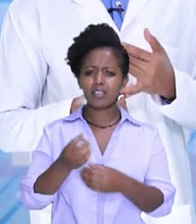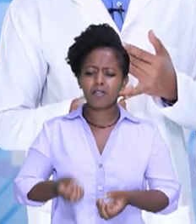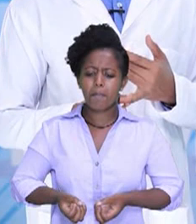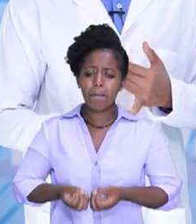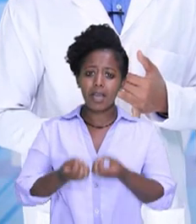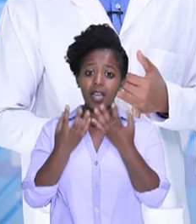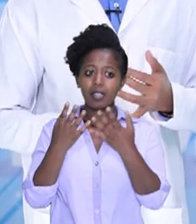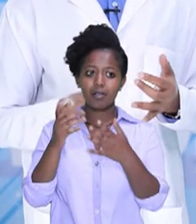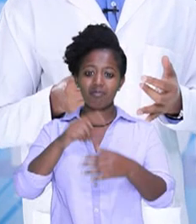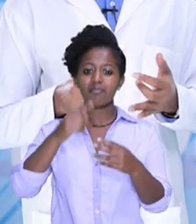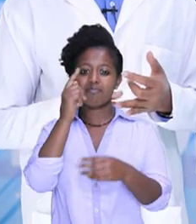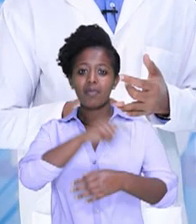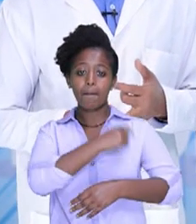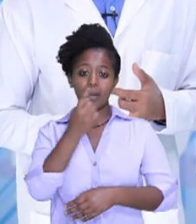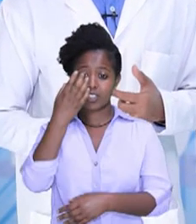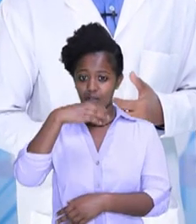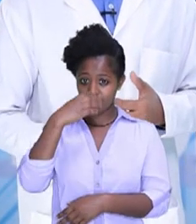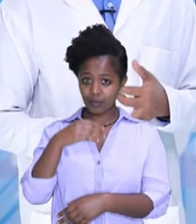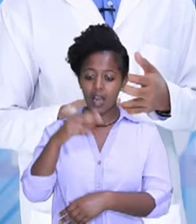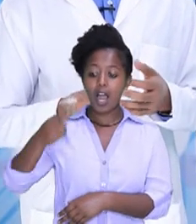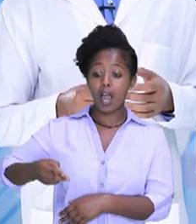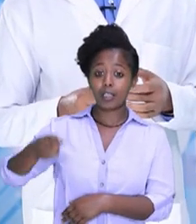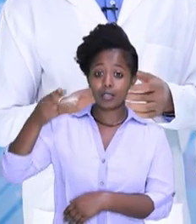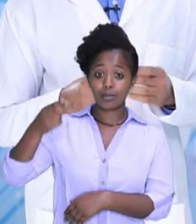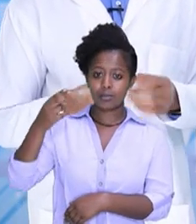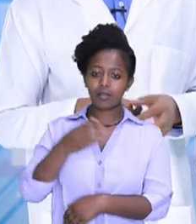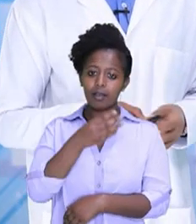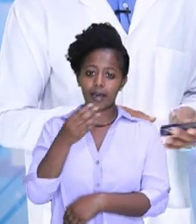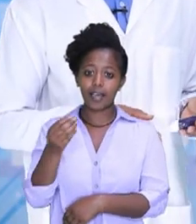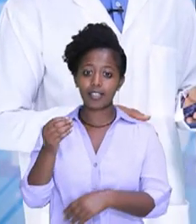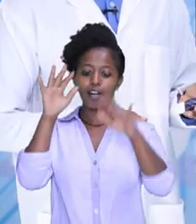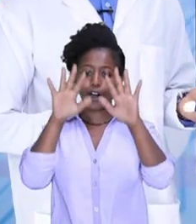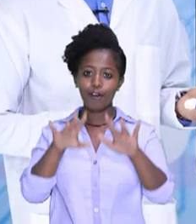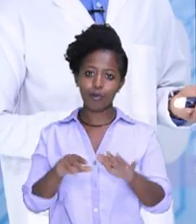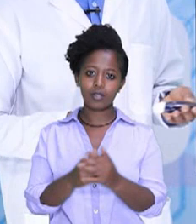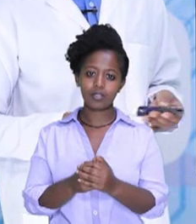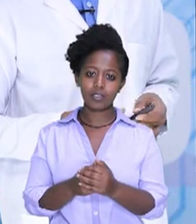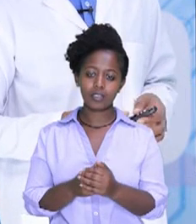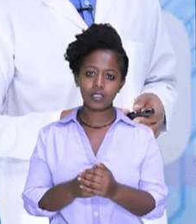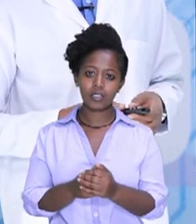mainly by temperature, altitude, and rainfall.